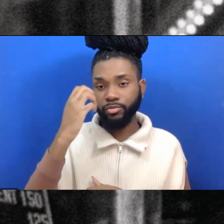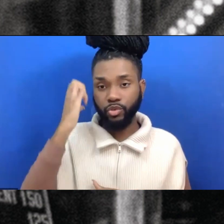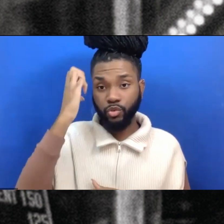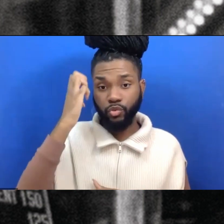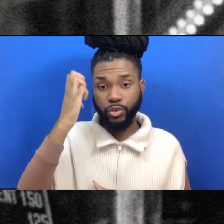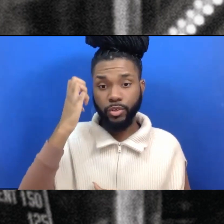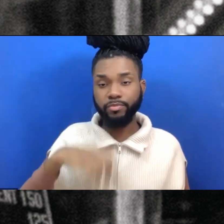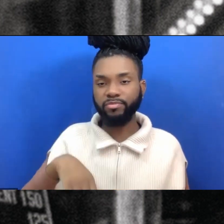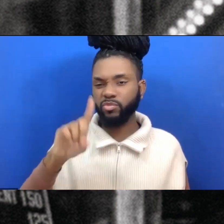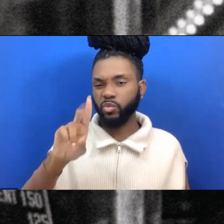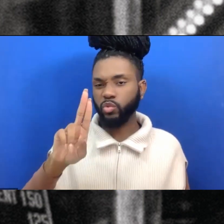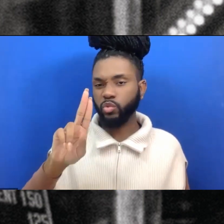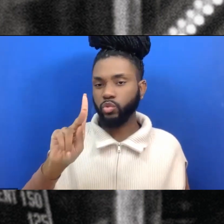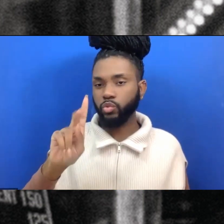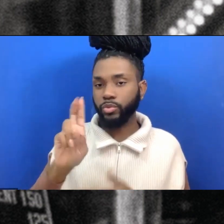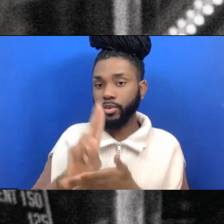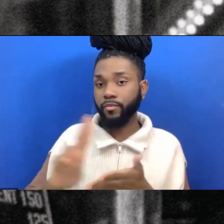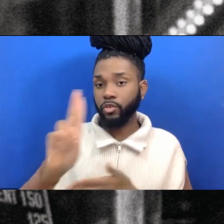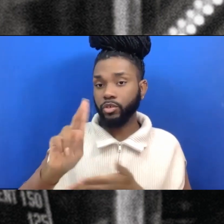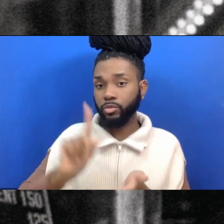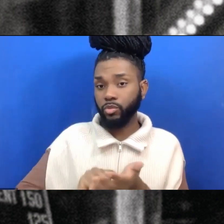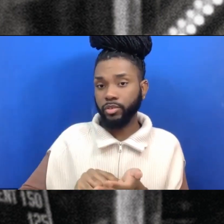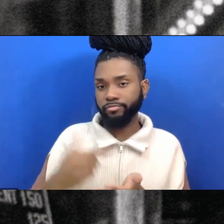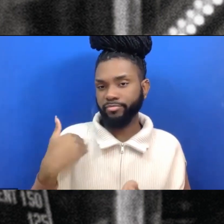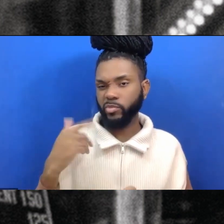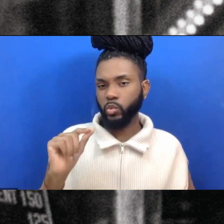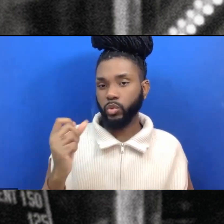Duke University Press, 2012.